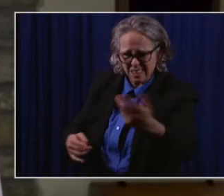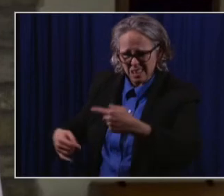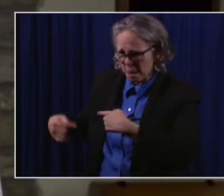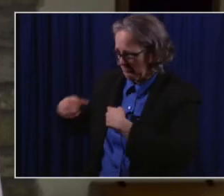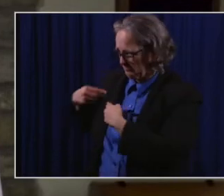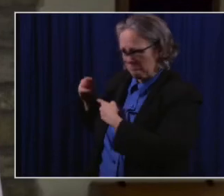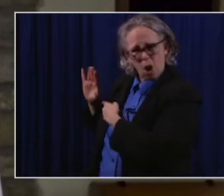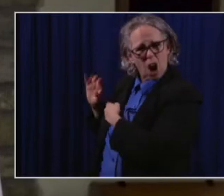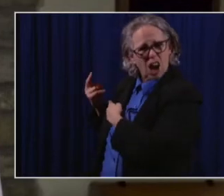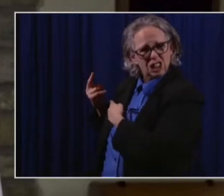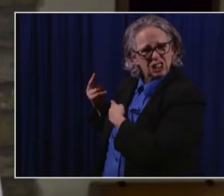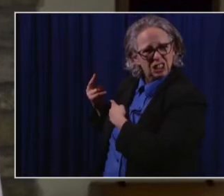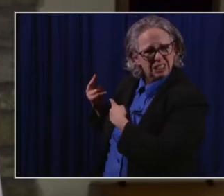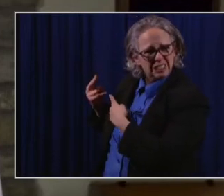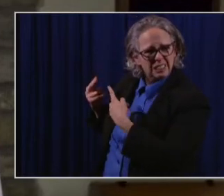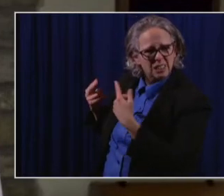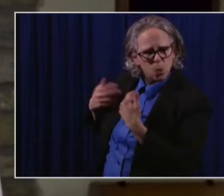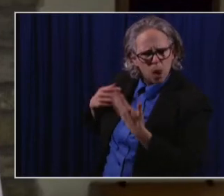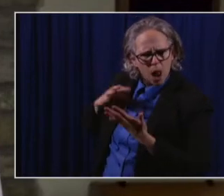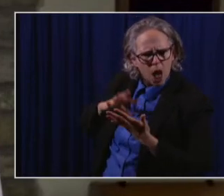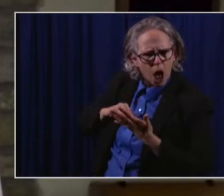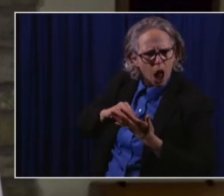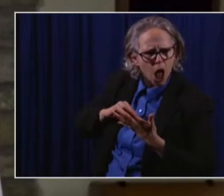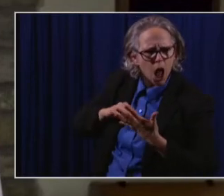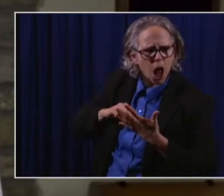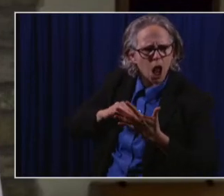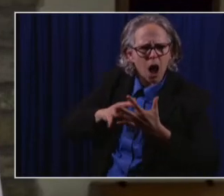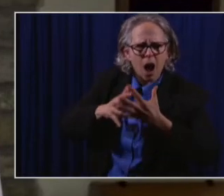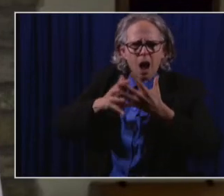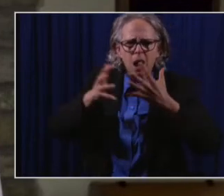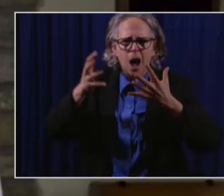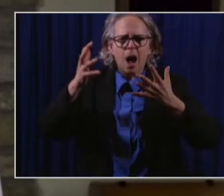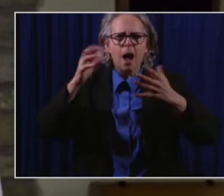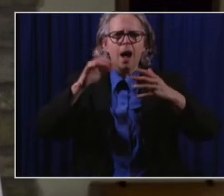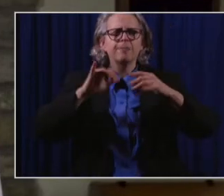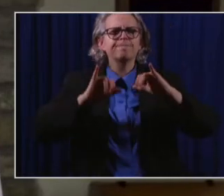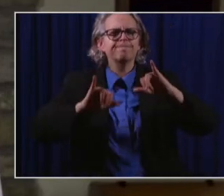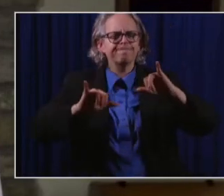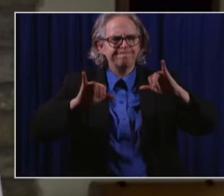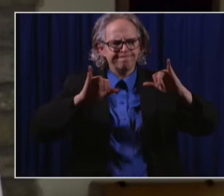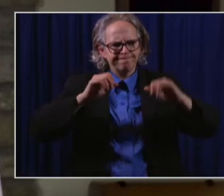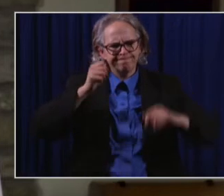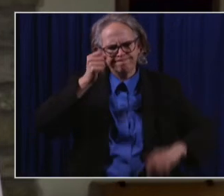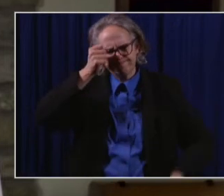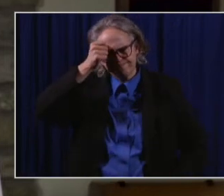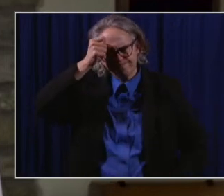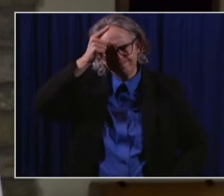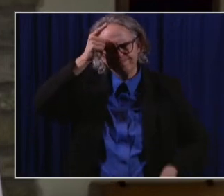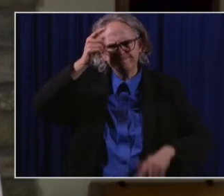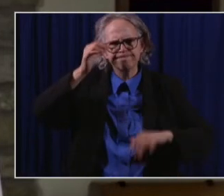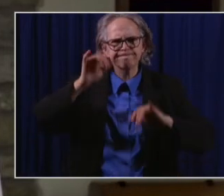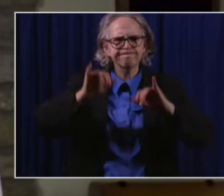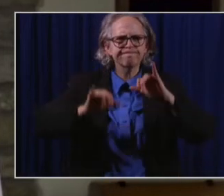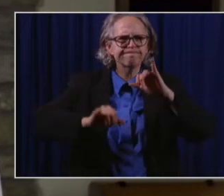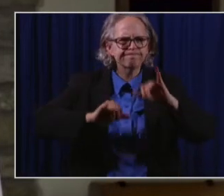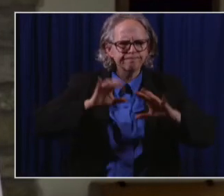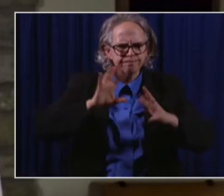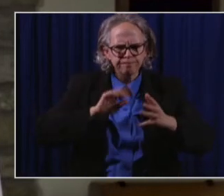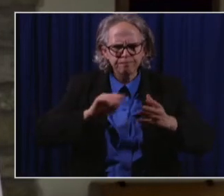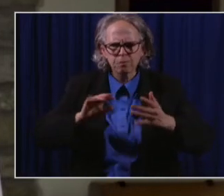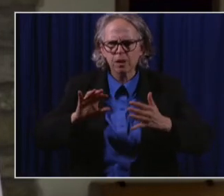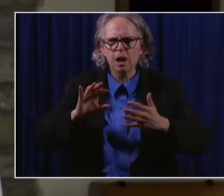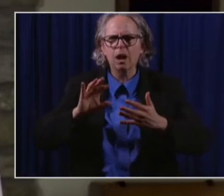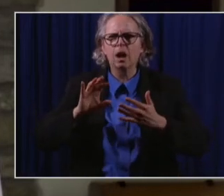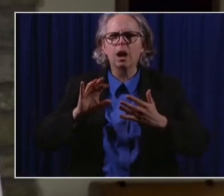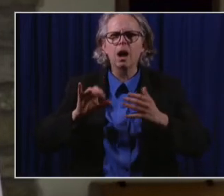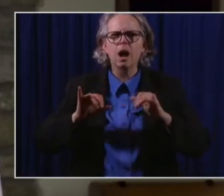The medical community has learned a lot in the last 7.5 months. We have always tried to tell people what we knew, what